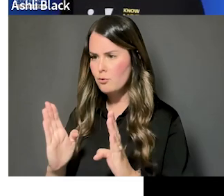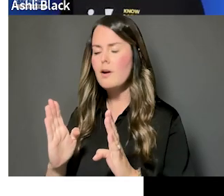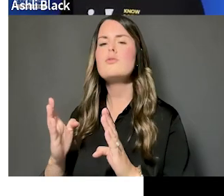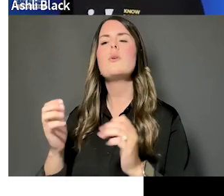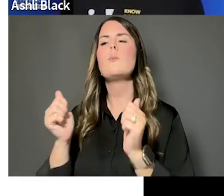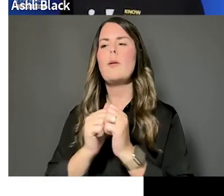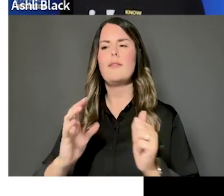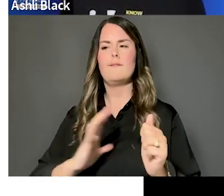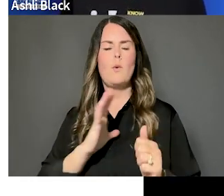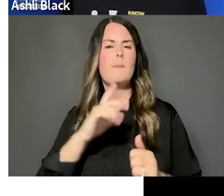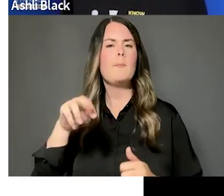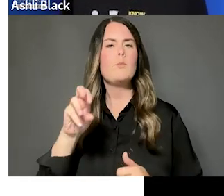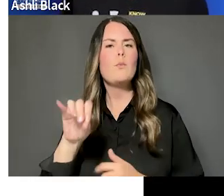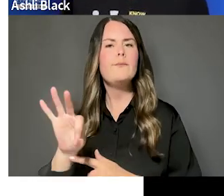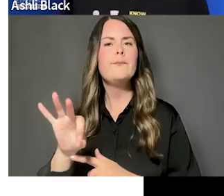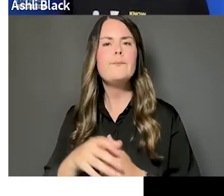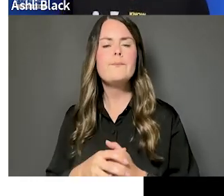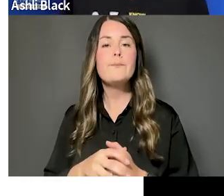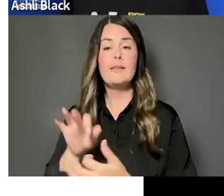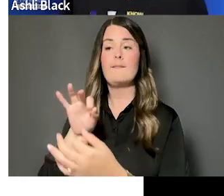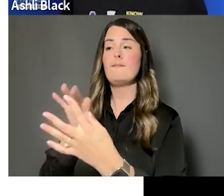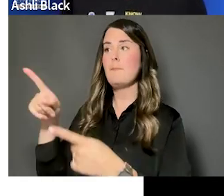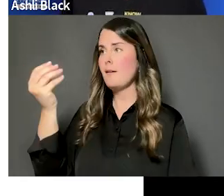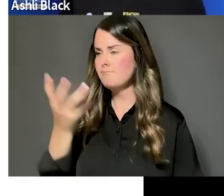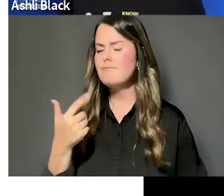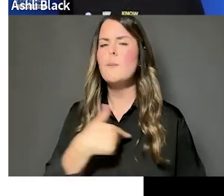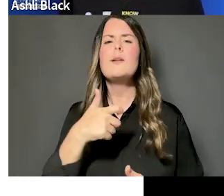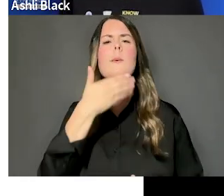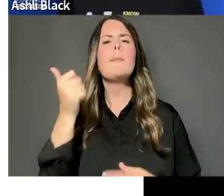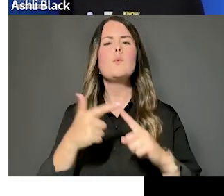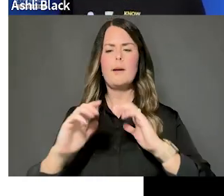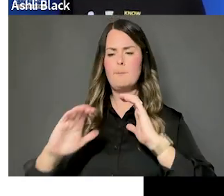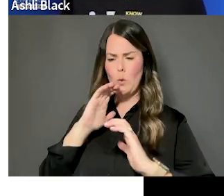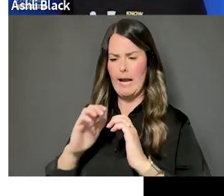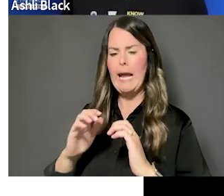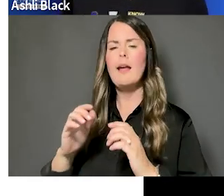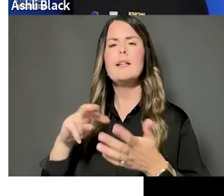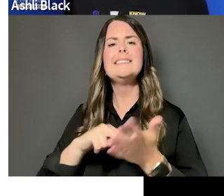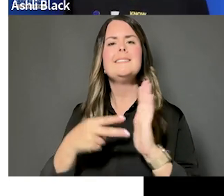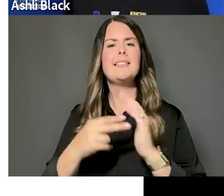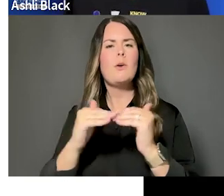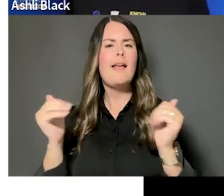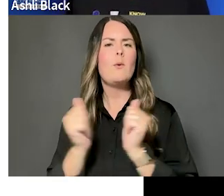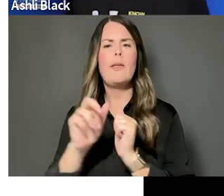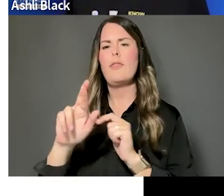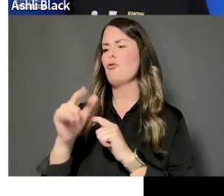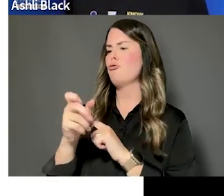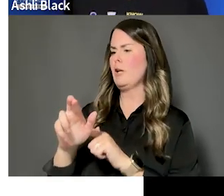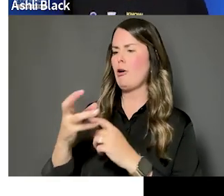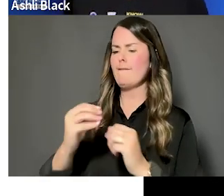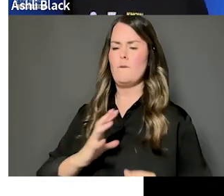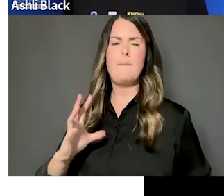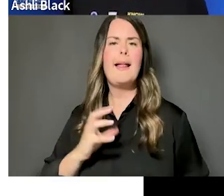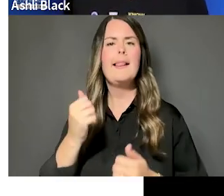progression towards formal proofs in Units 1 and 2. Feedback told us we needed to better communicate the intended level of rigor